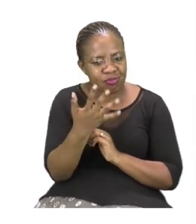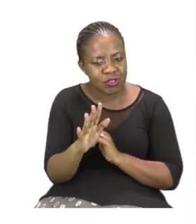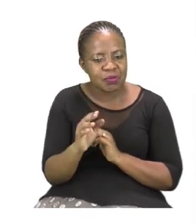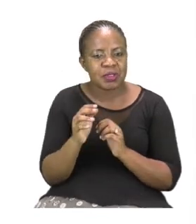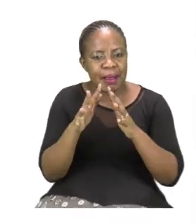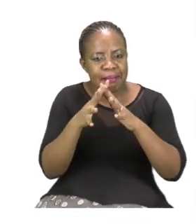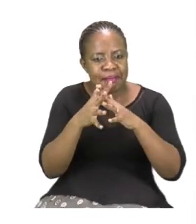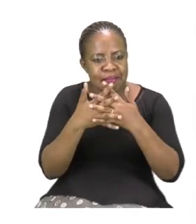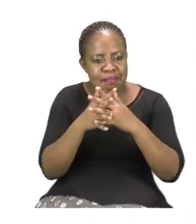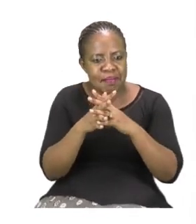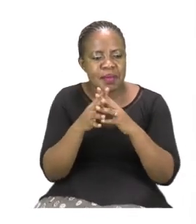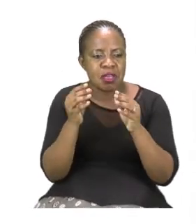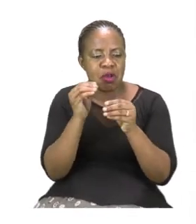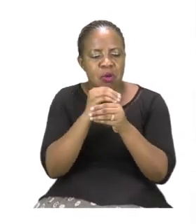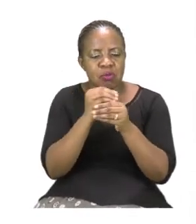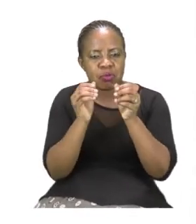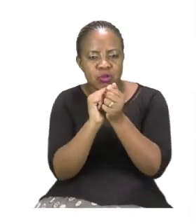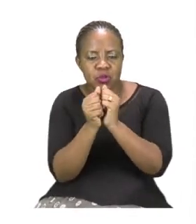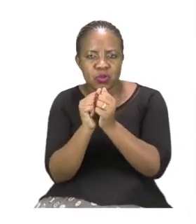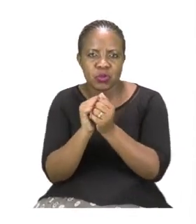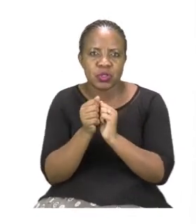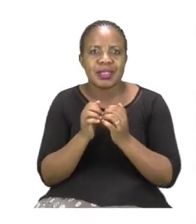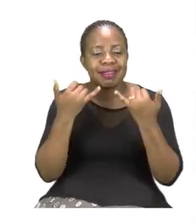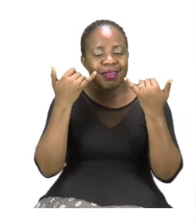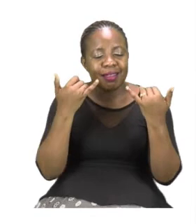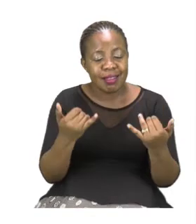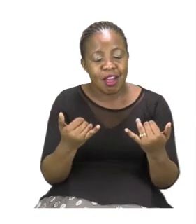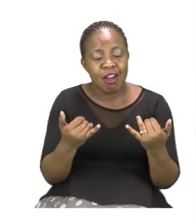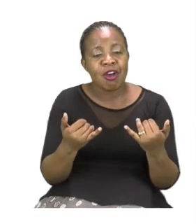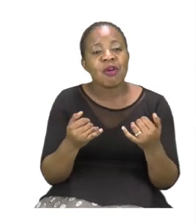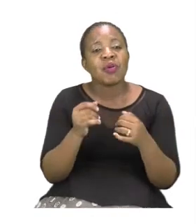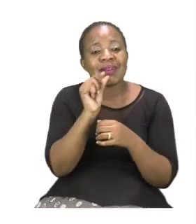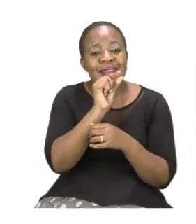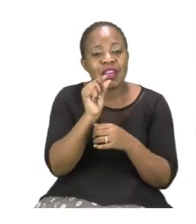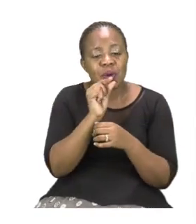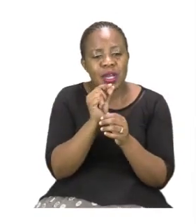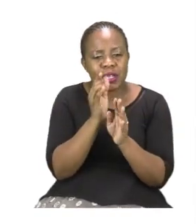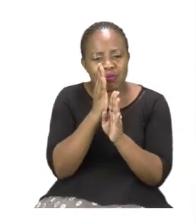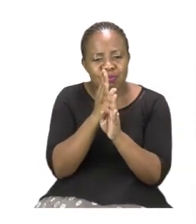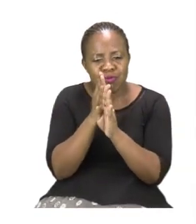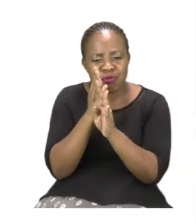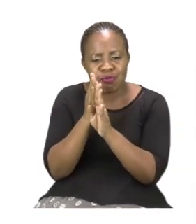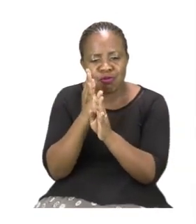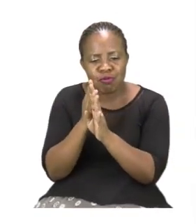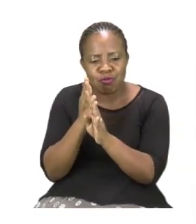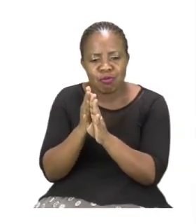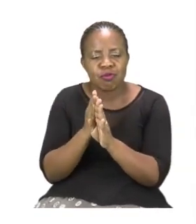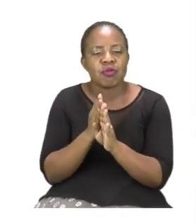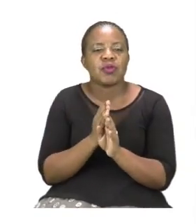going to be your job to arrange the words in order so that the sentence